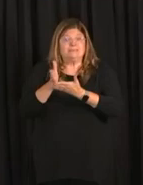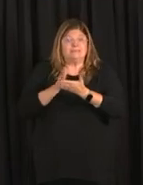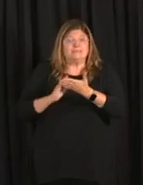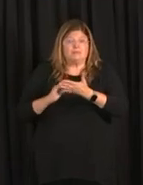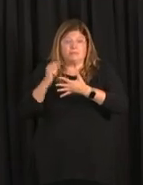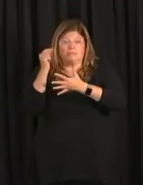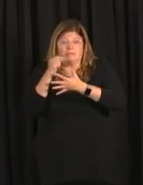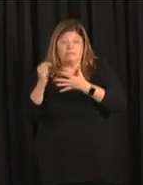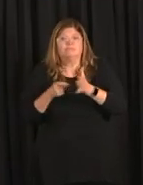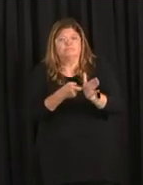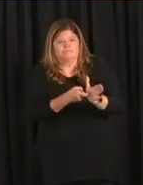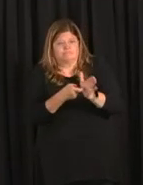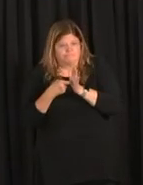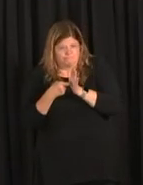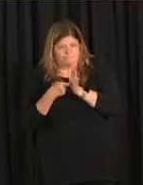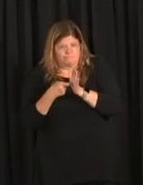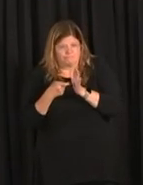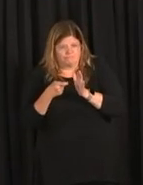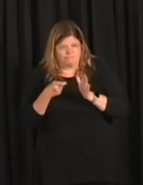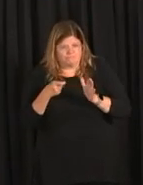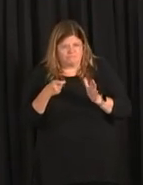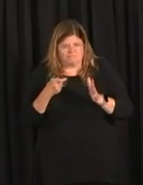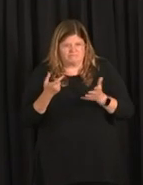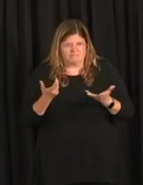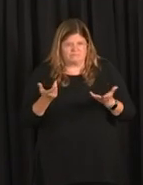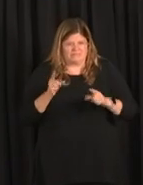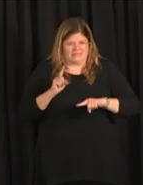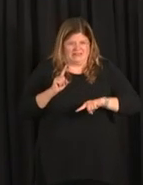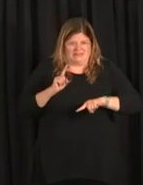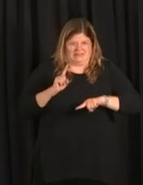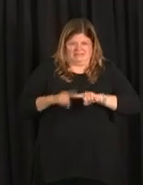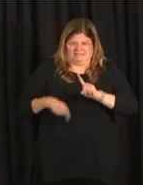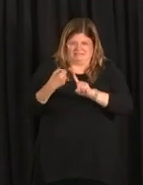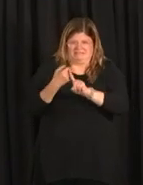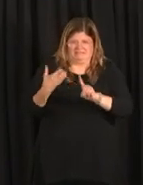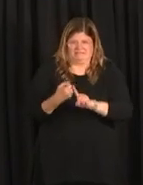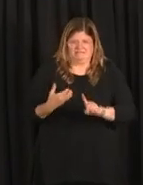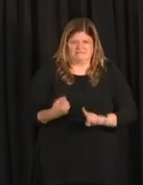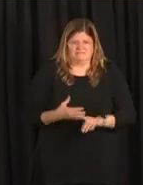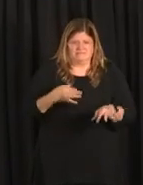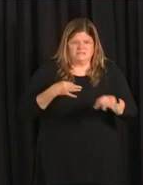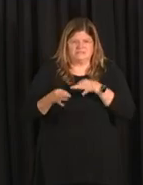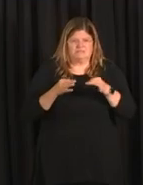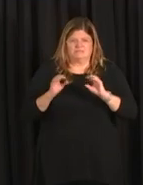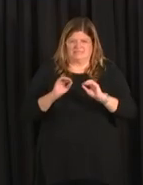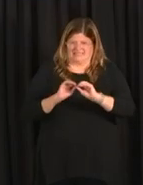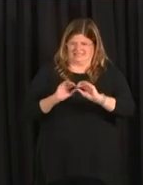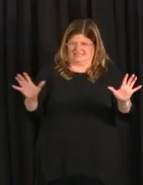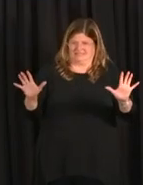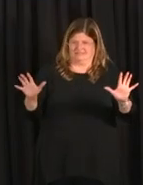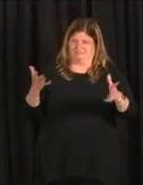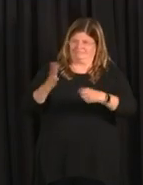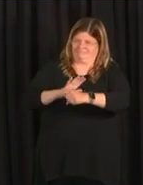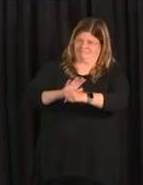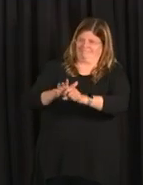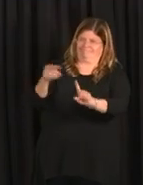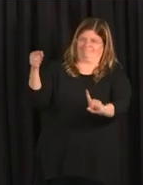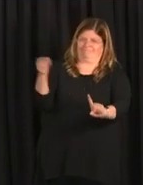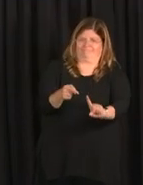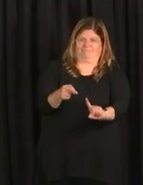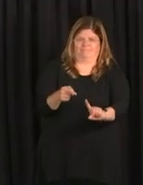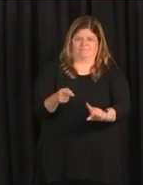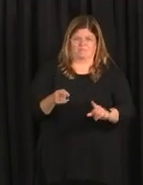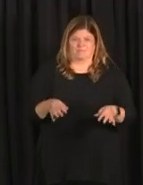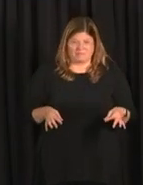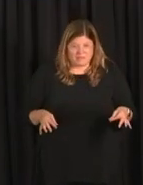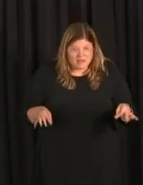provisions have merit on their own without regard to whether we're in a pandemic, largely shut down. And so it's